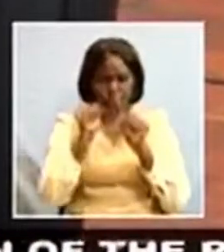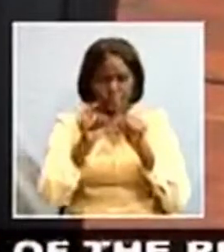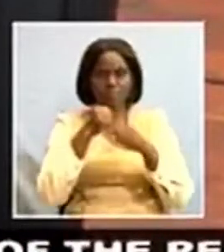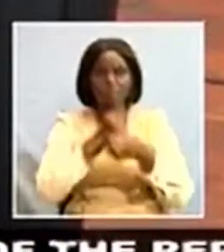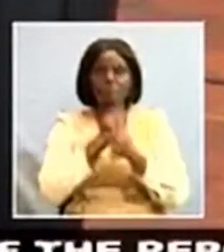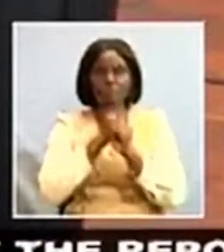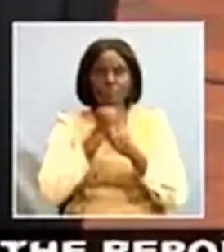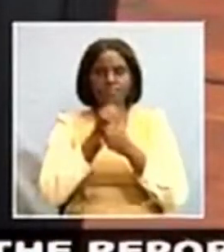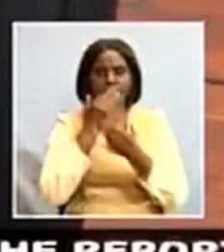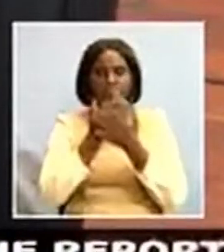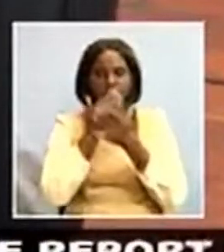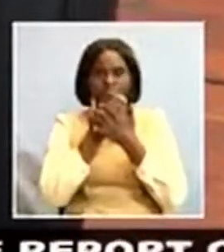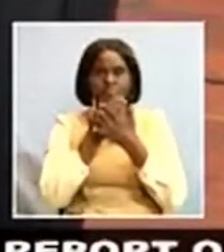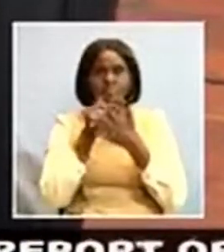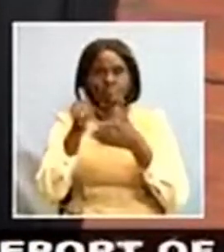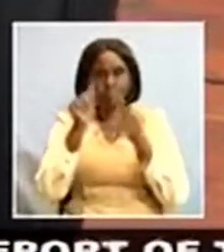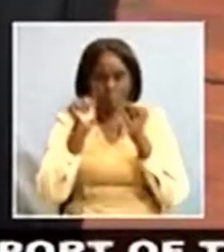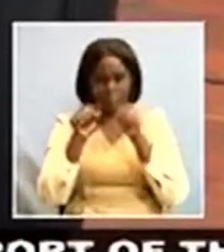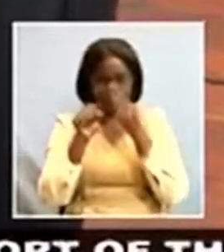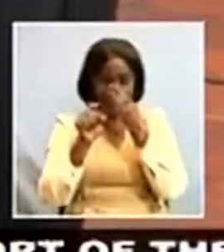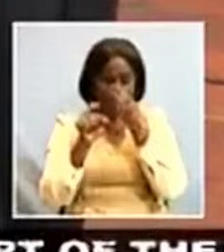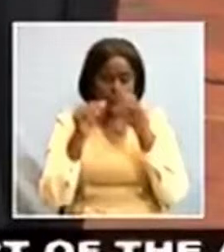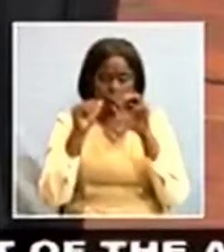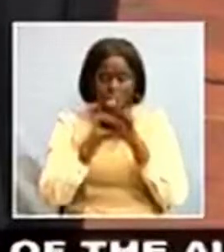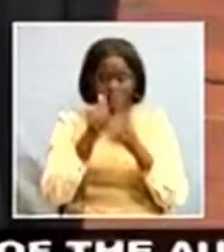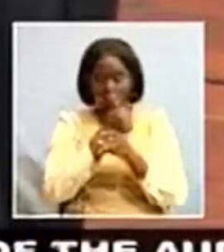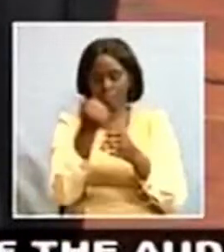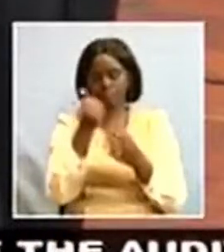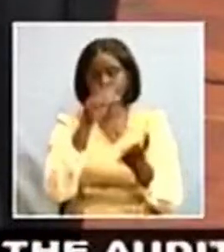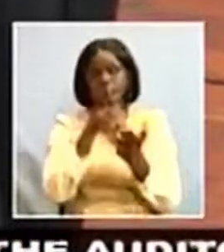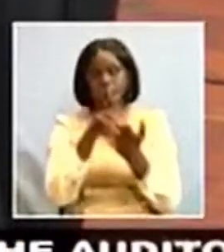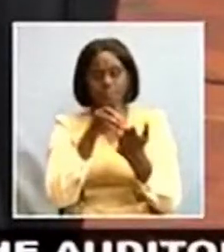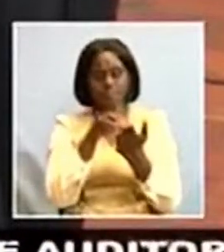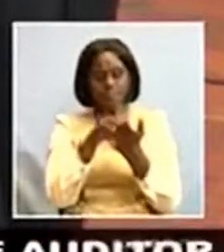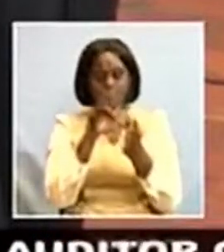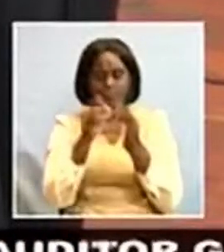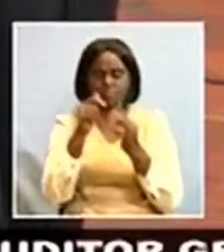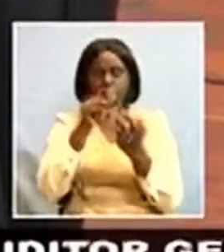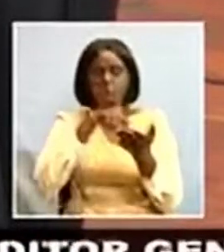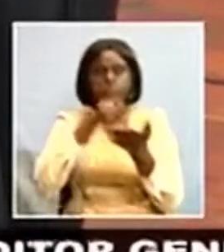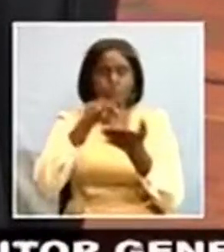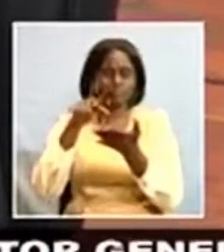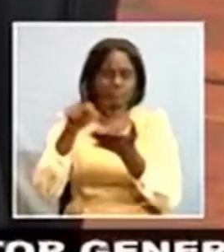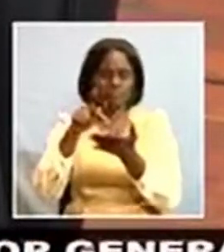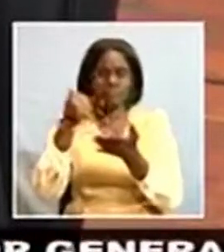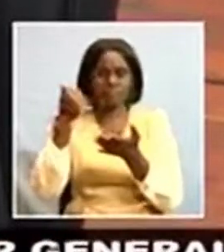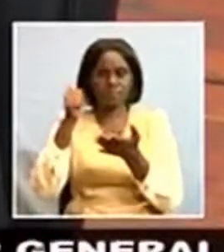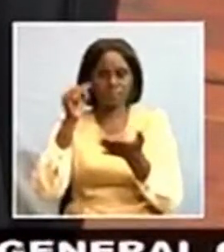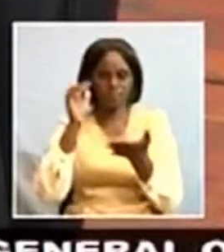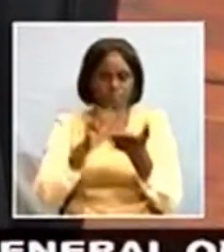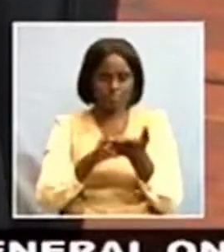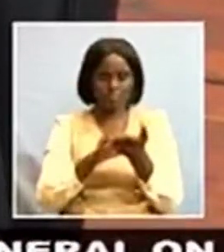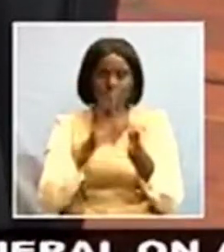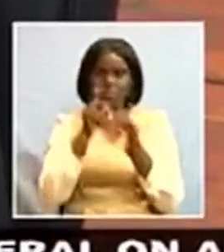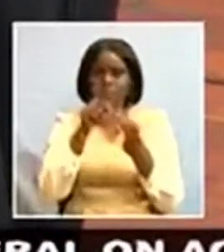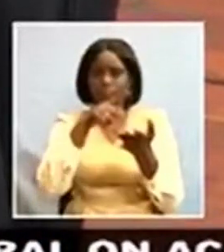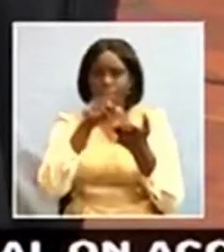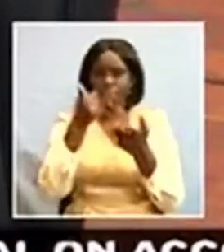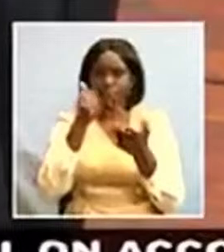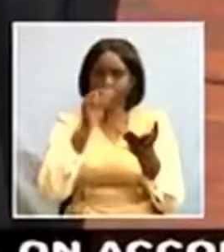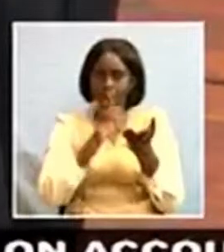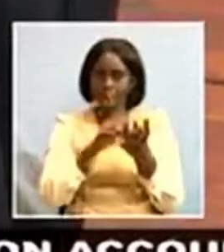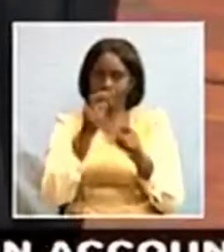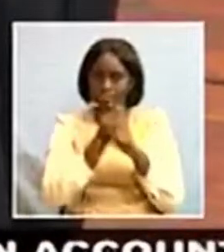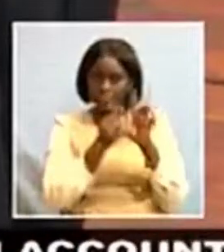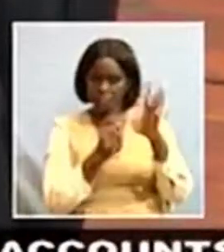sense, so that at least they're able. In any case, if you pay 10,000